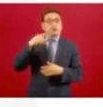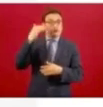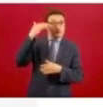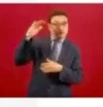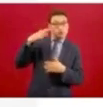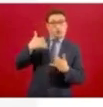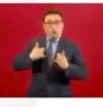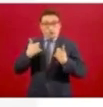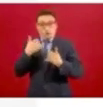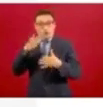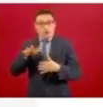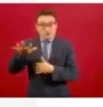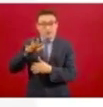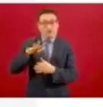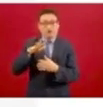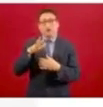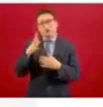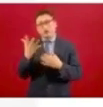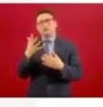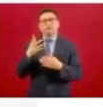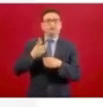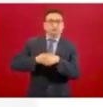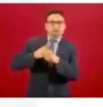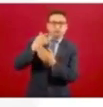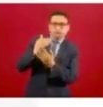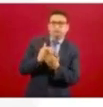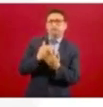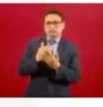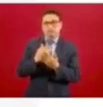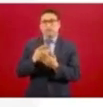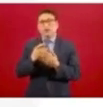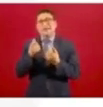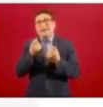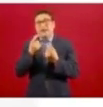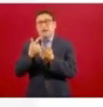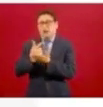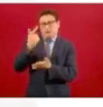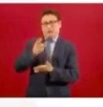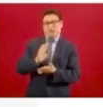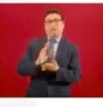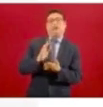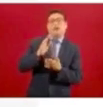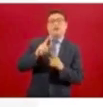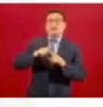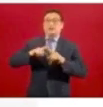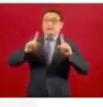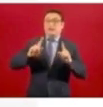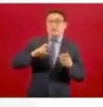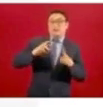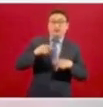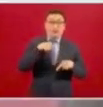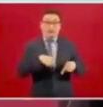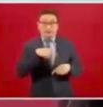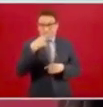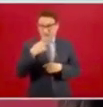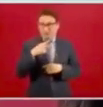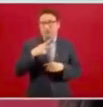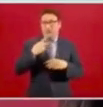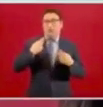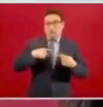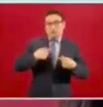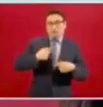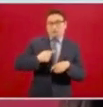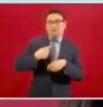on average a younger population than Europe, and we've said that younger people tend to